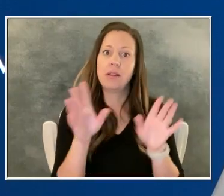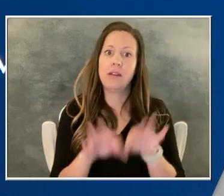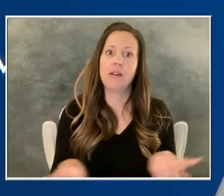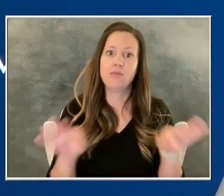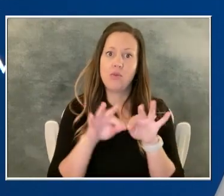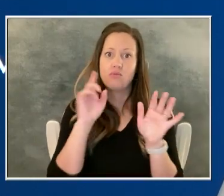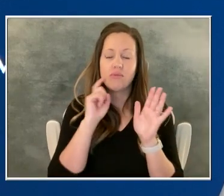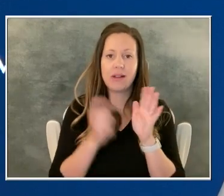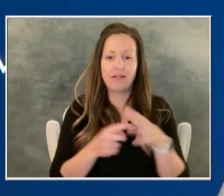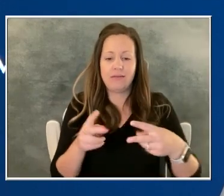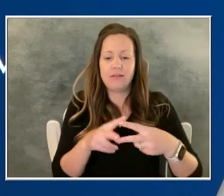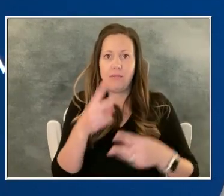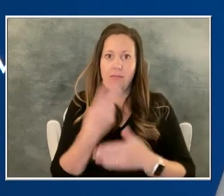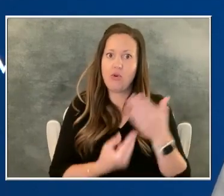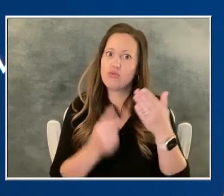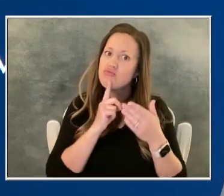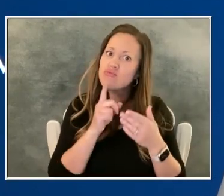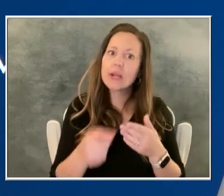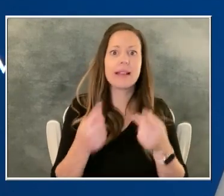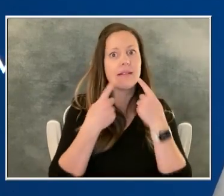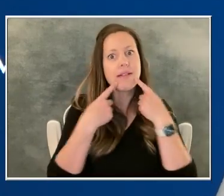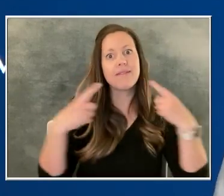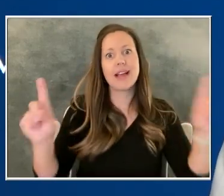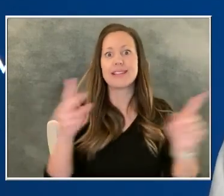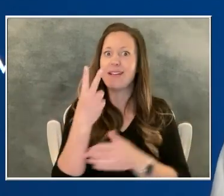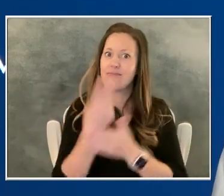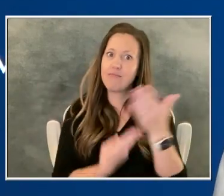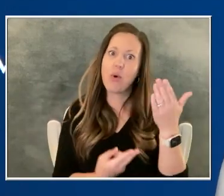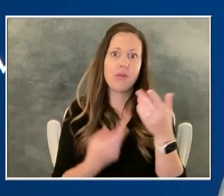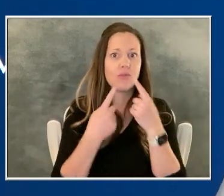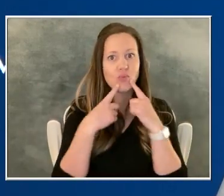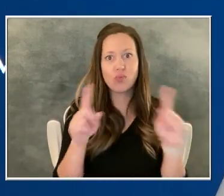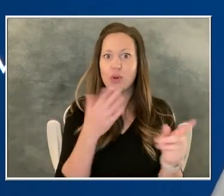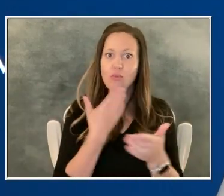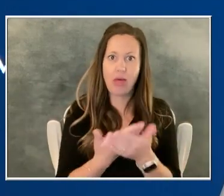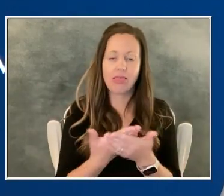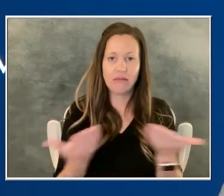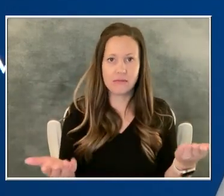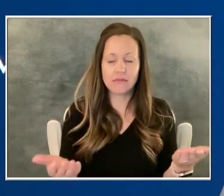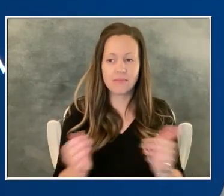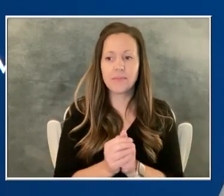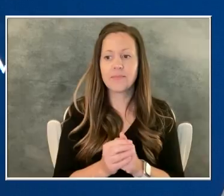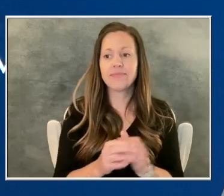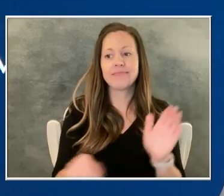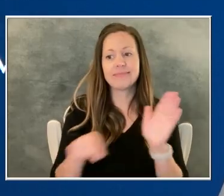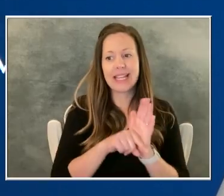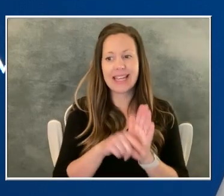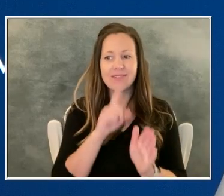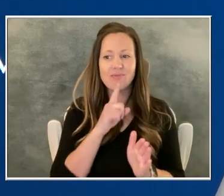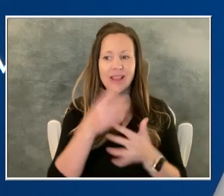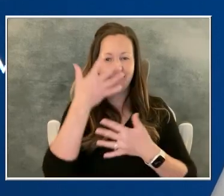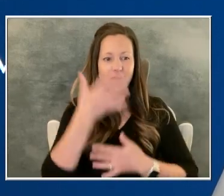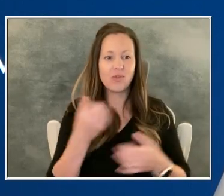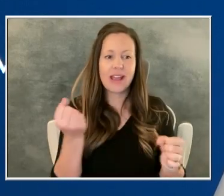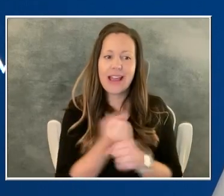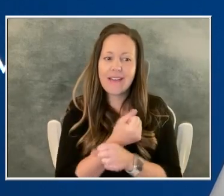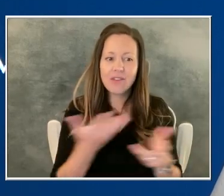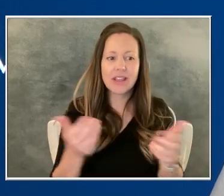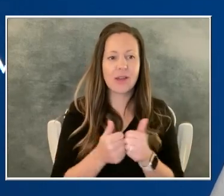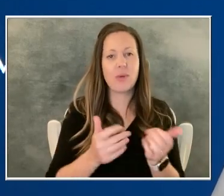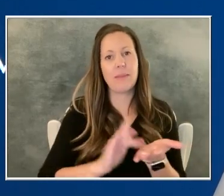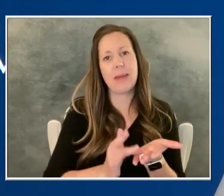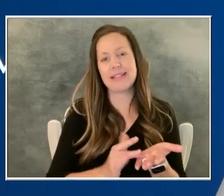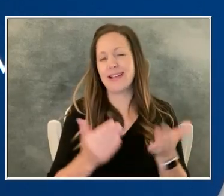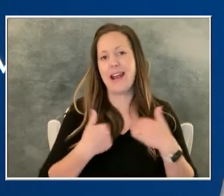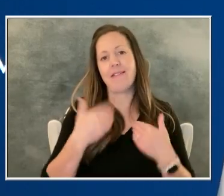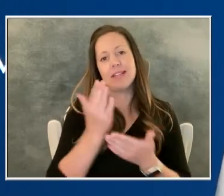are highly effective. So the pro is they both work really well. The downsides are, unfortunately, everything we do in medicine carries some side effect